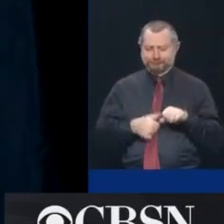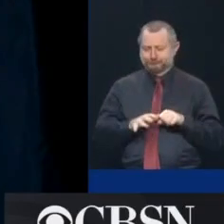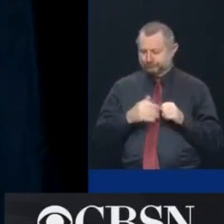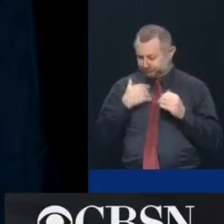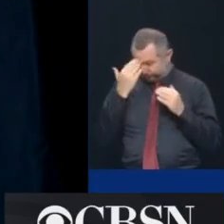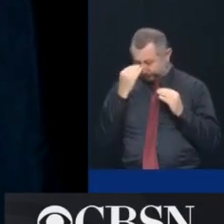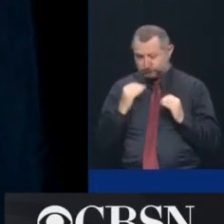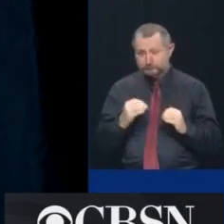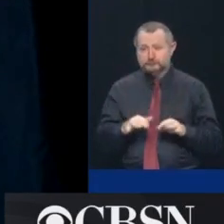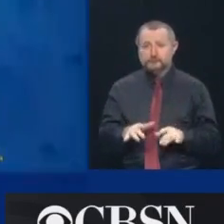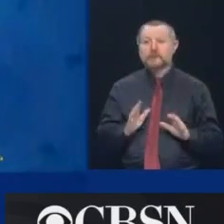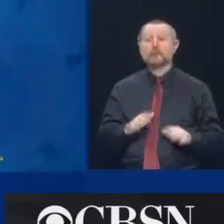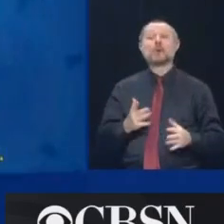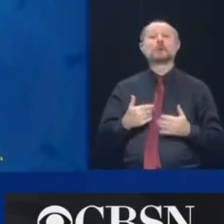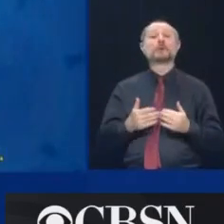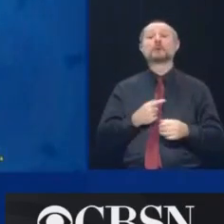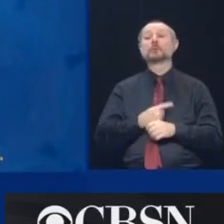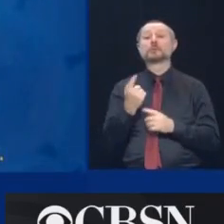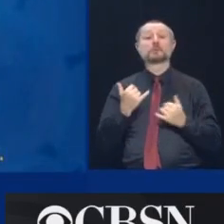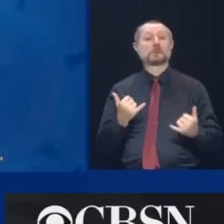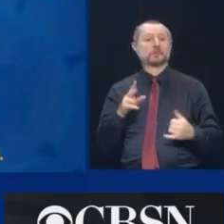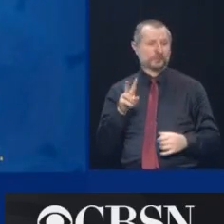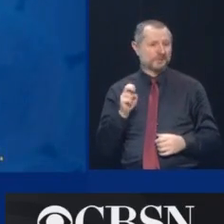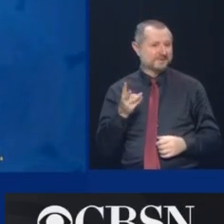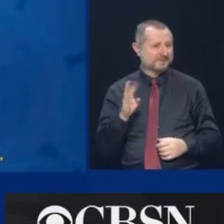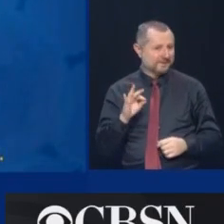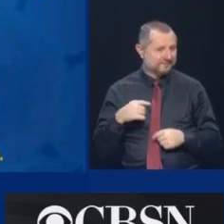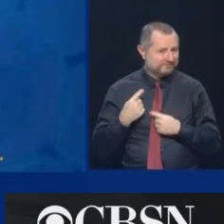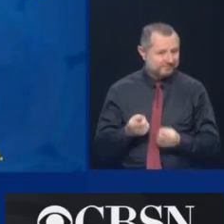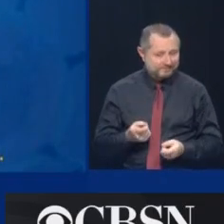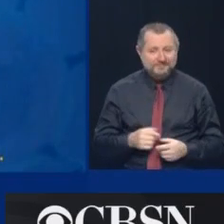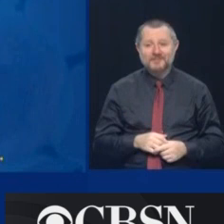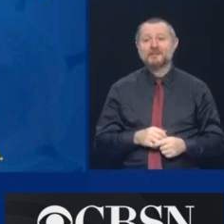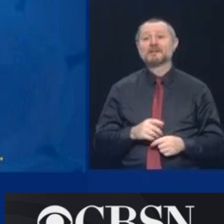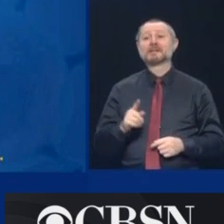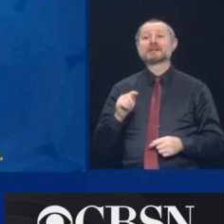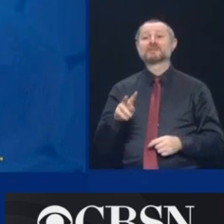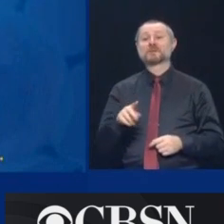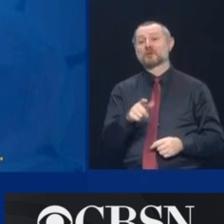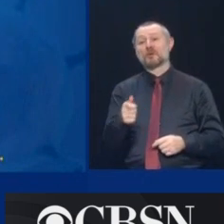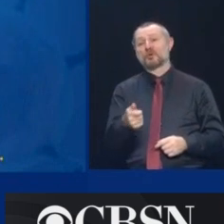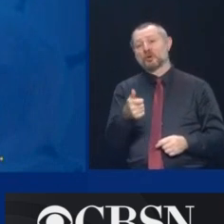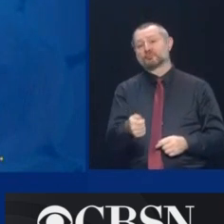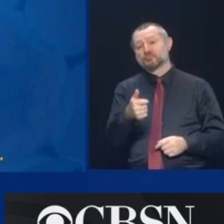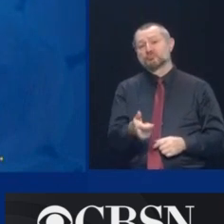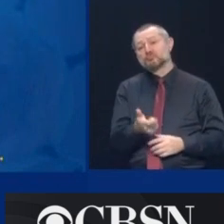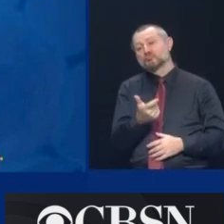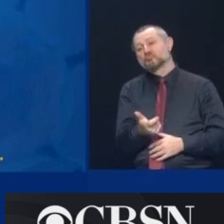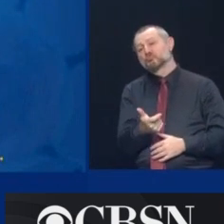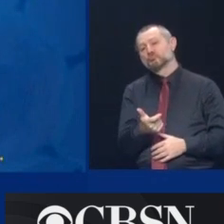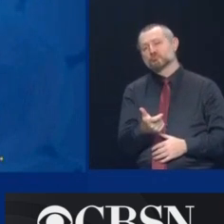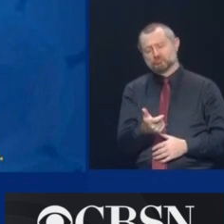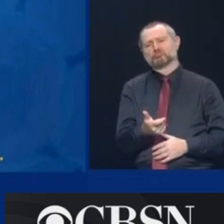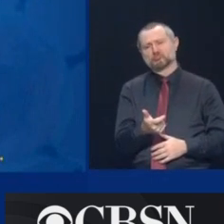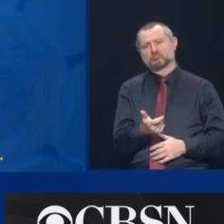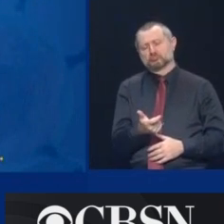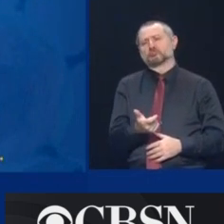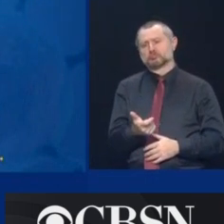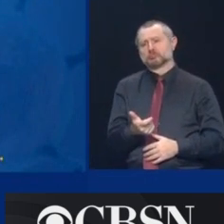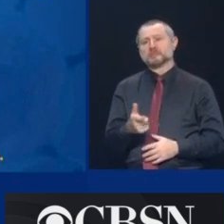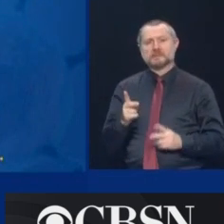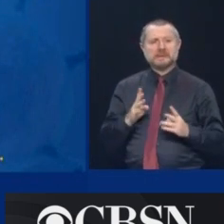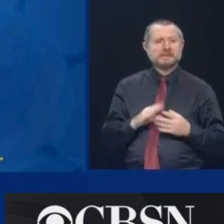Today is day 269. You turn on the TV, and everyone is talking about the concern about